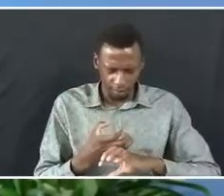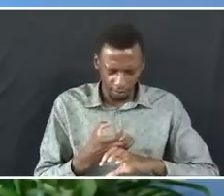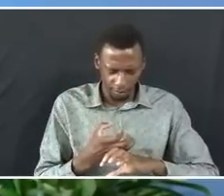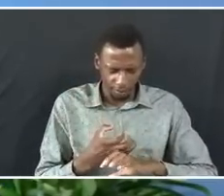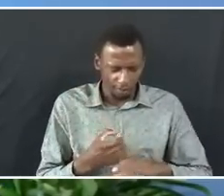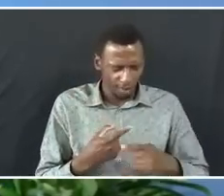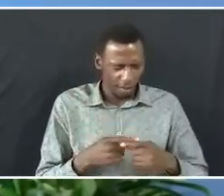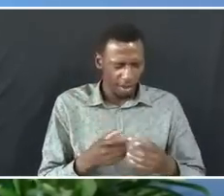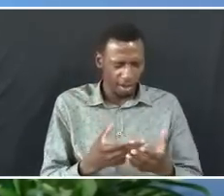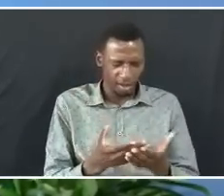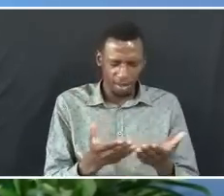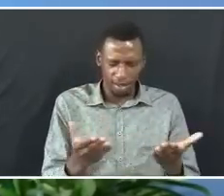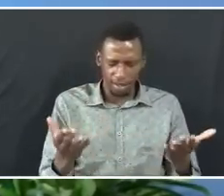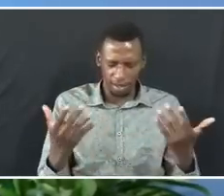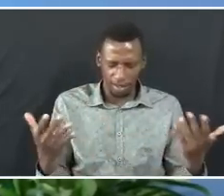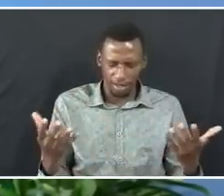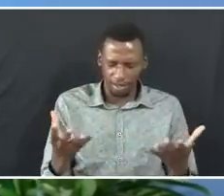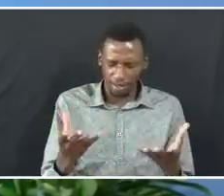Otherwise, they are simple.